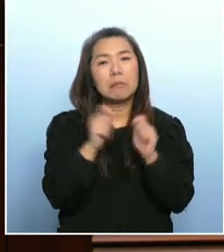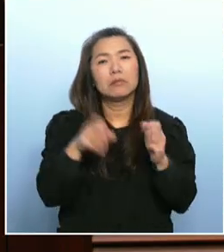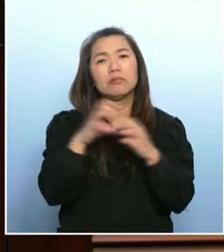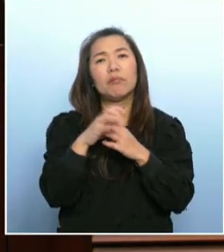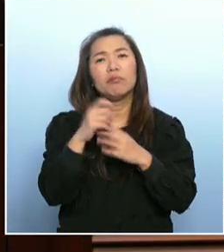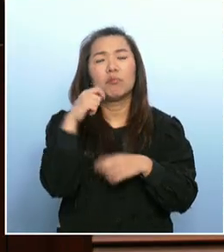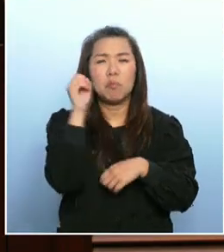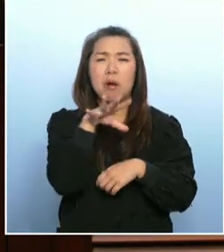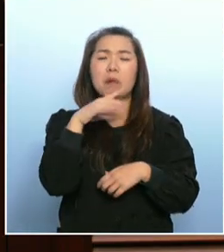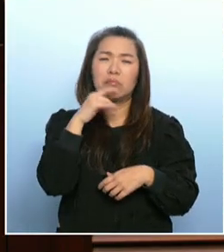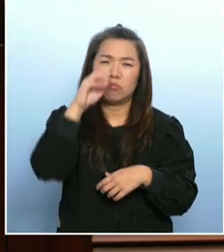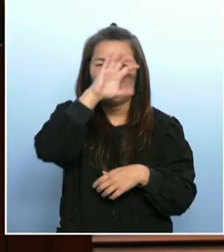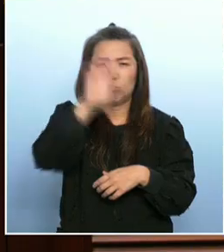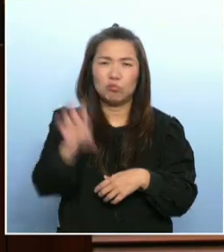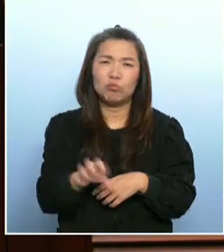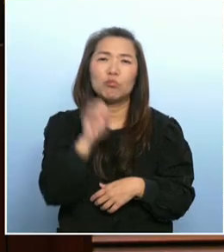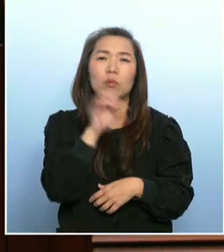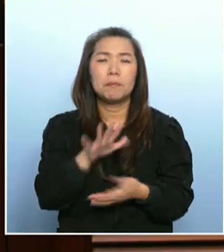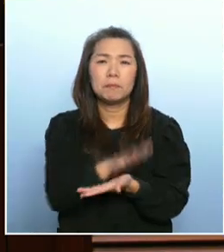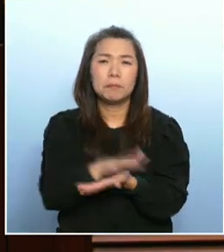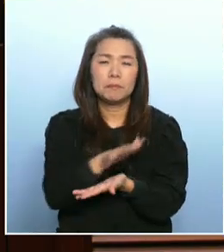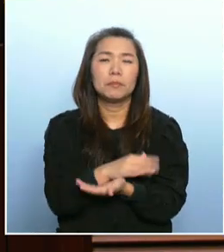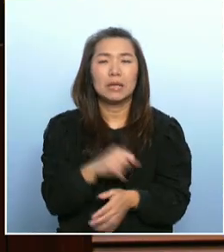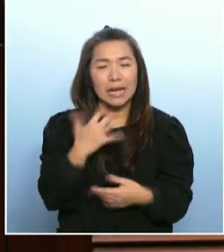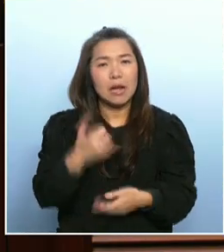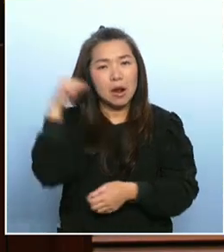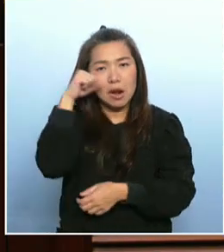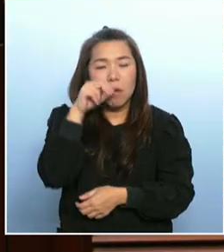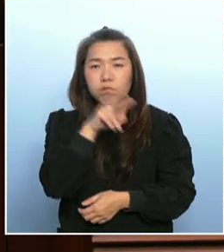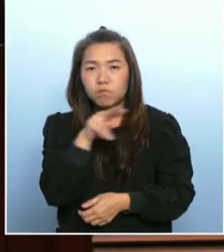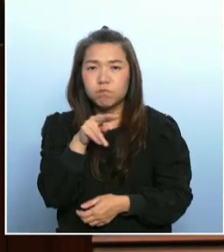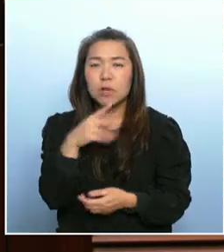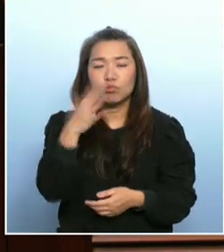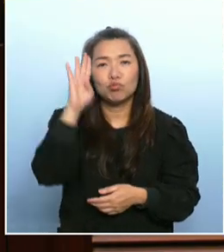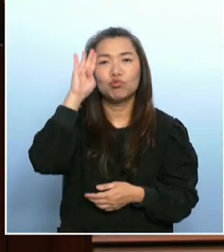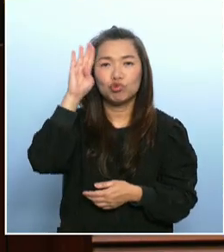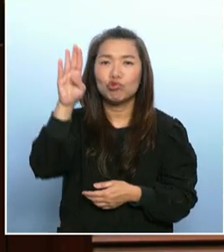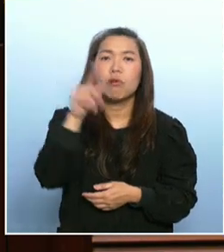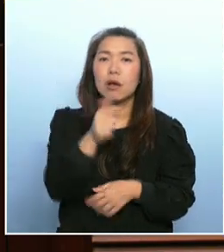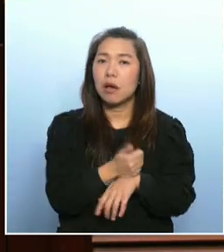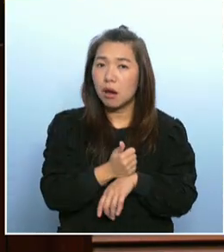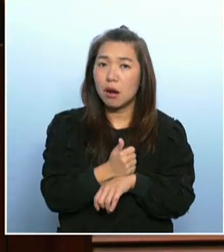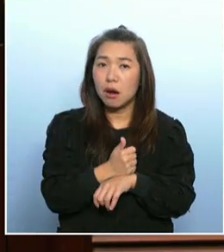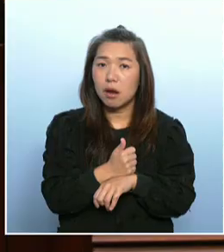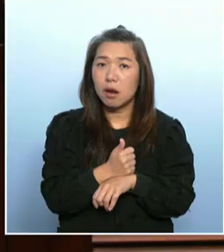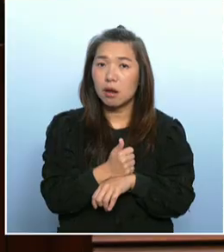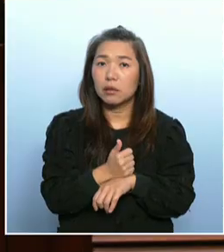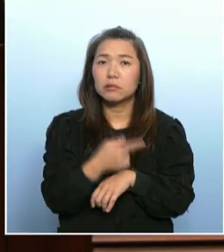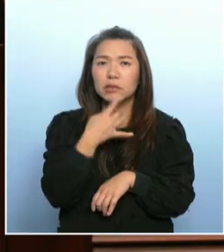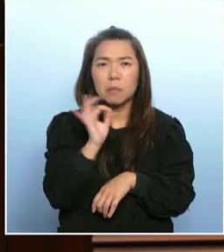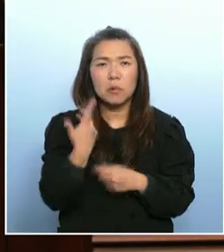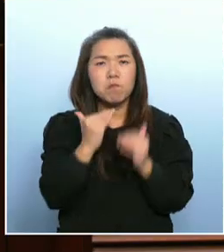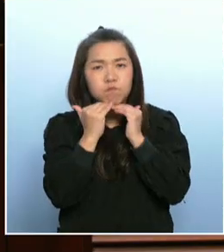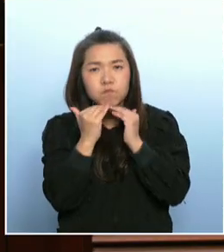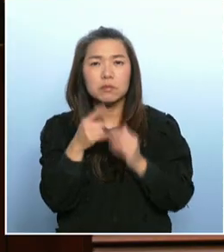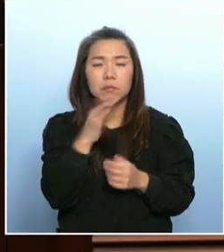months. We've been talking about this issue in the social welfare sector over the years. I